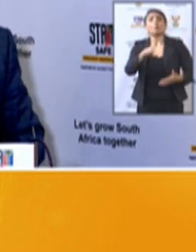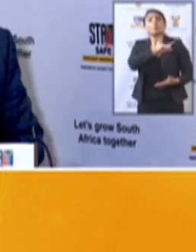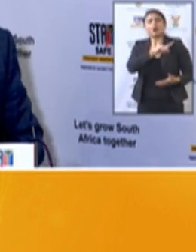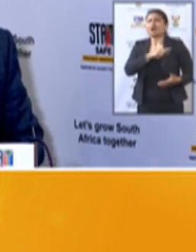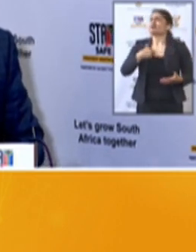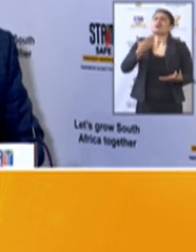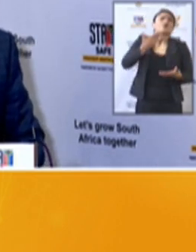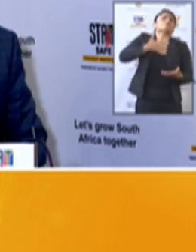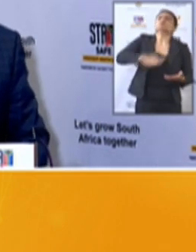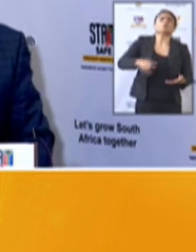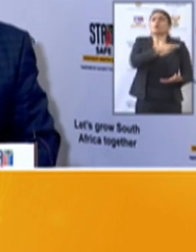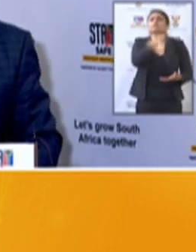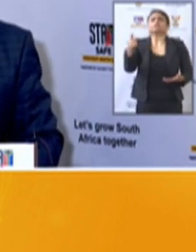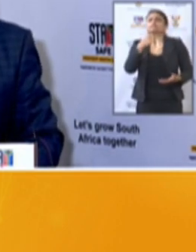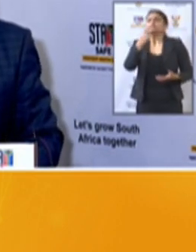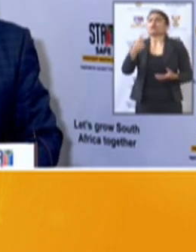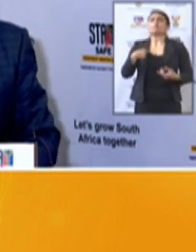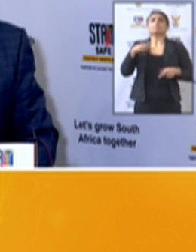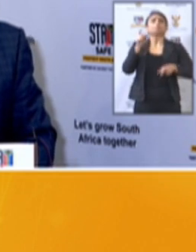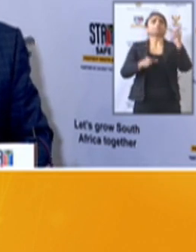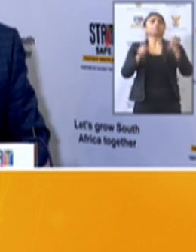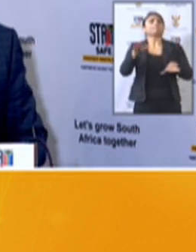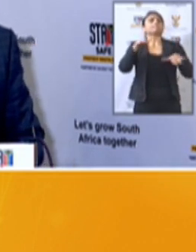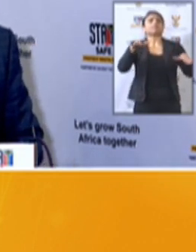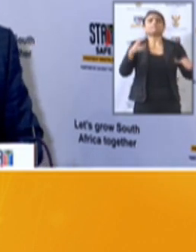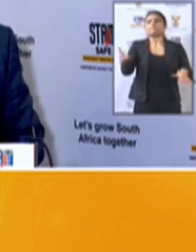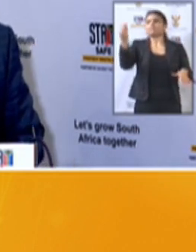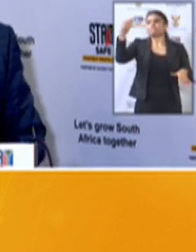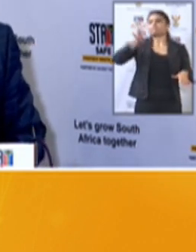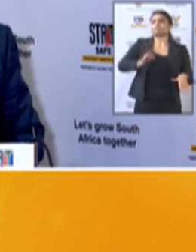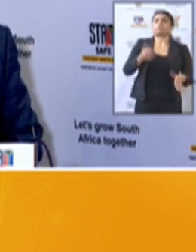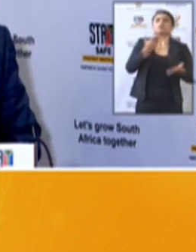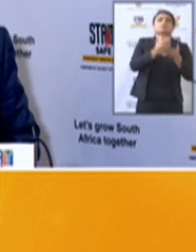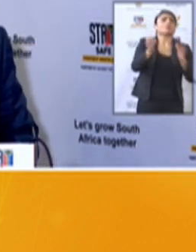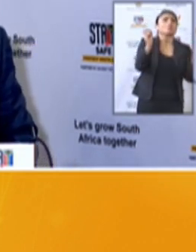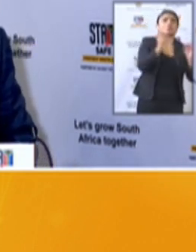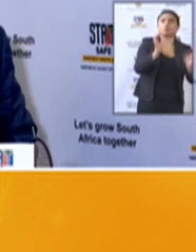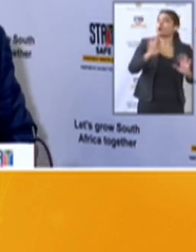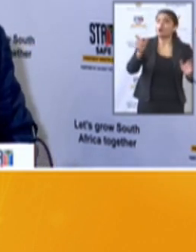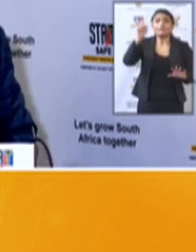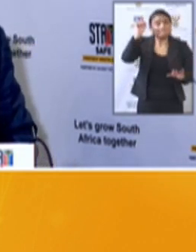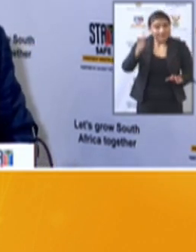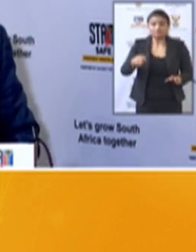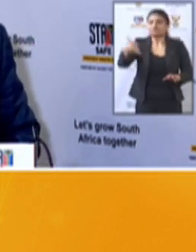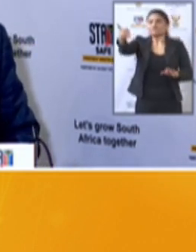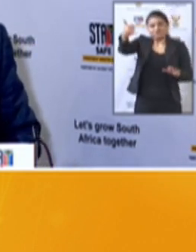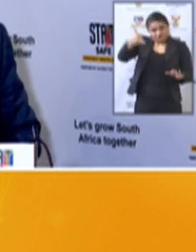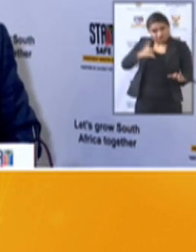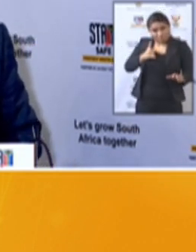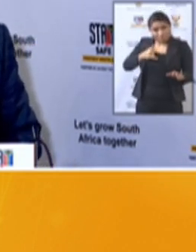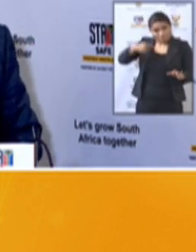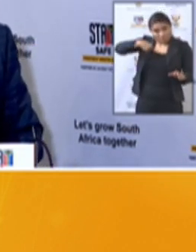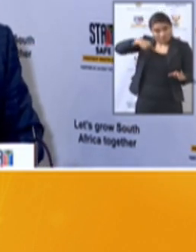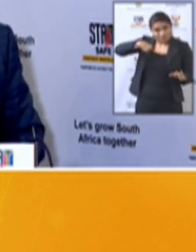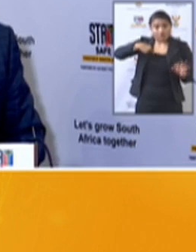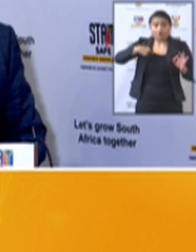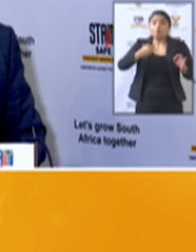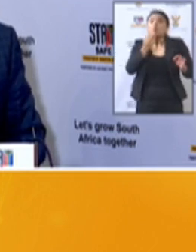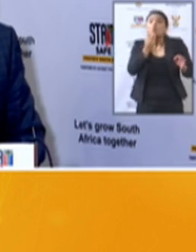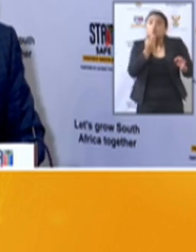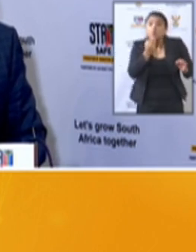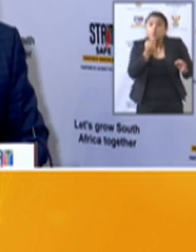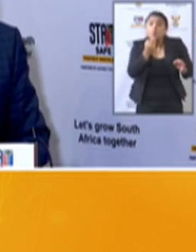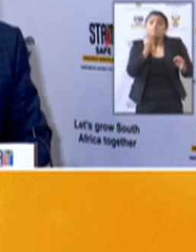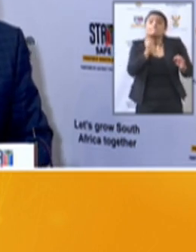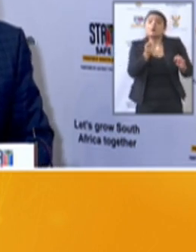an investigation into identification, recruitment and retention of black academics, which found that the postgraduate pipeline is